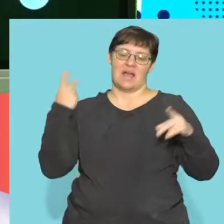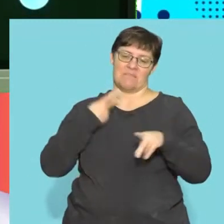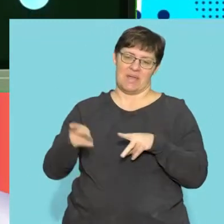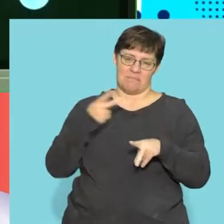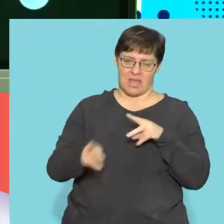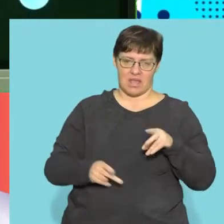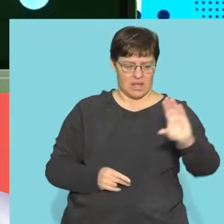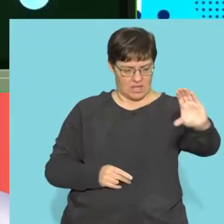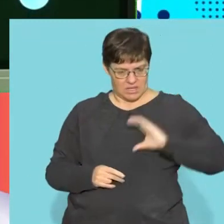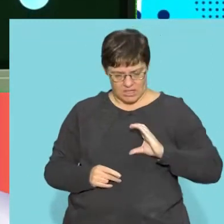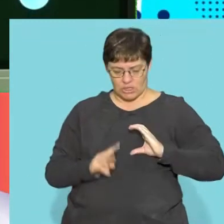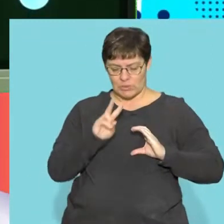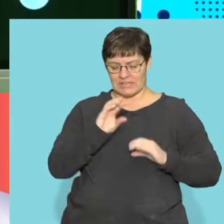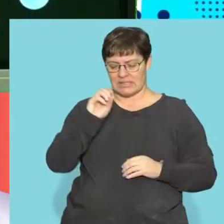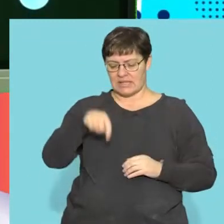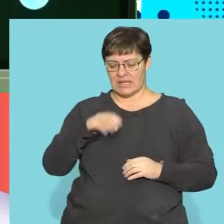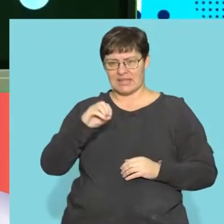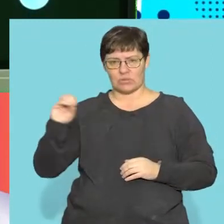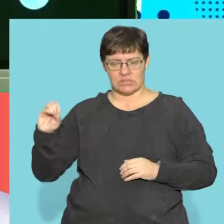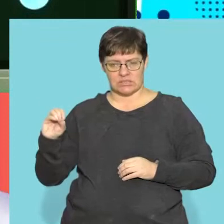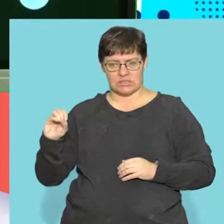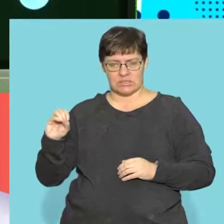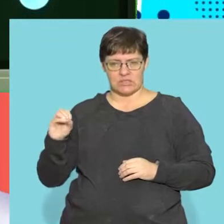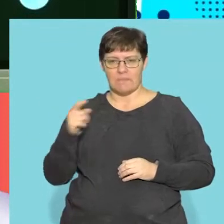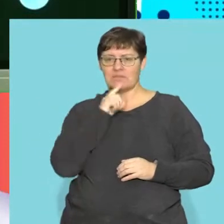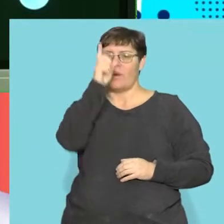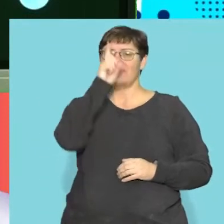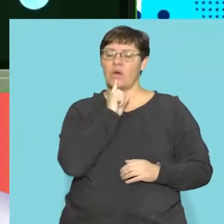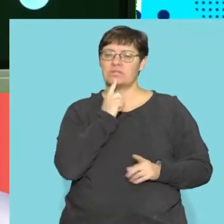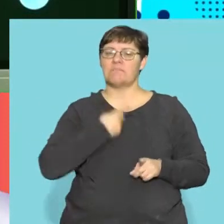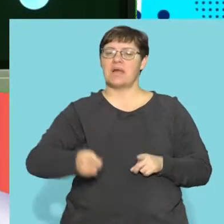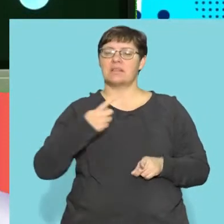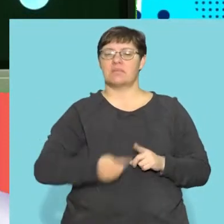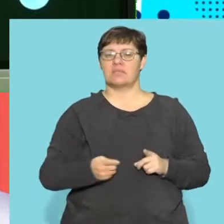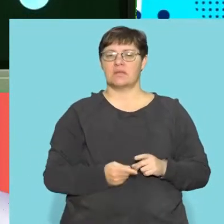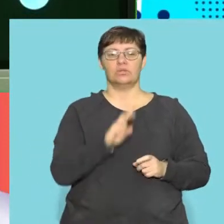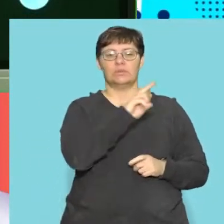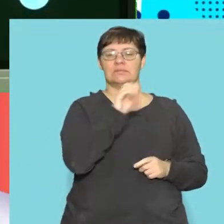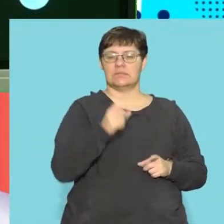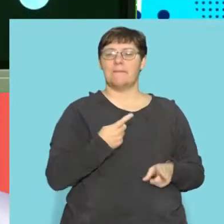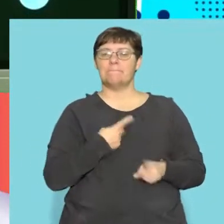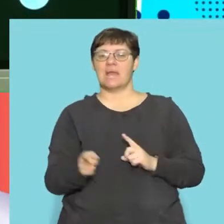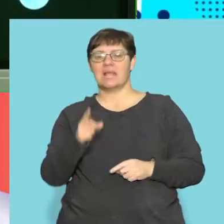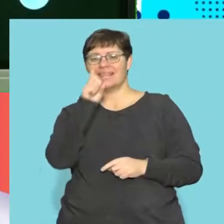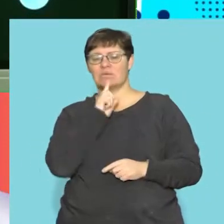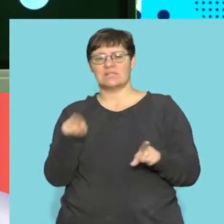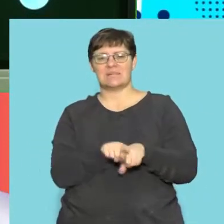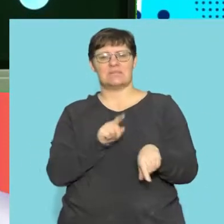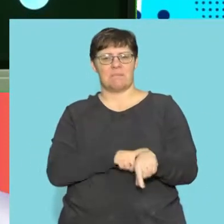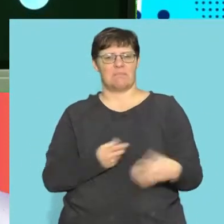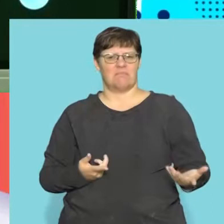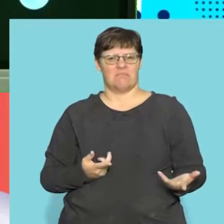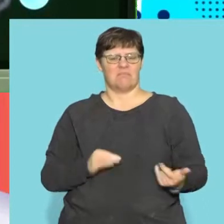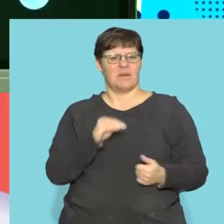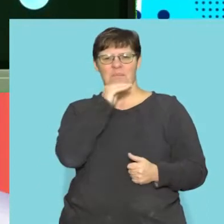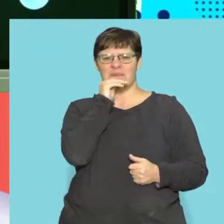paying. Because if you borrow 20,000 and they say you must pay 1,000 rand every month, you borrow 20, you pay 1,000 same